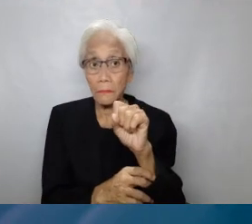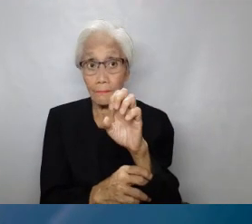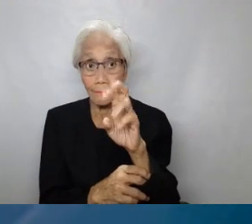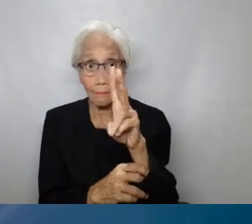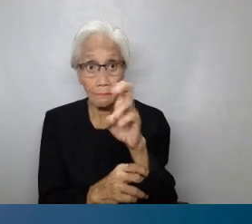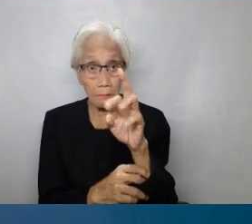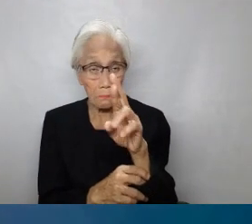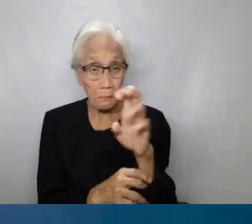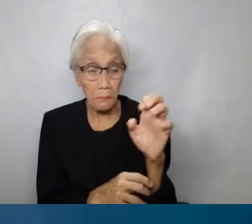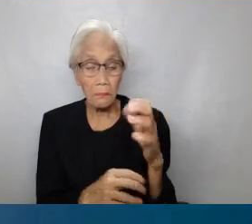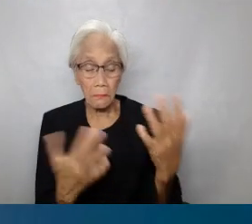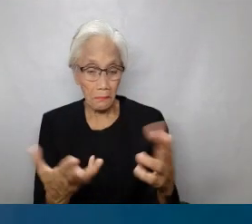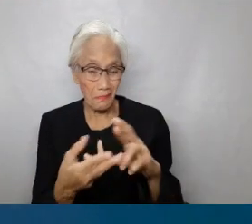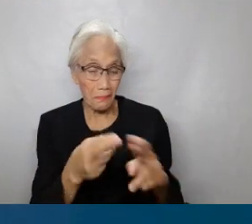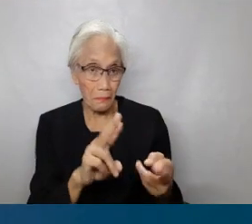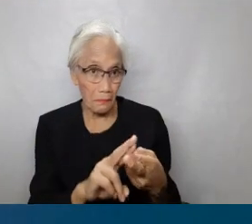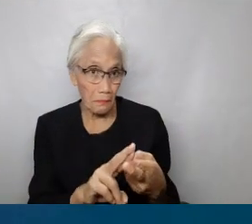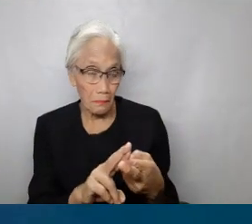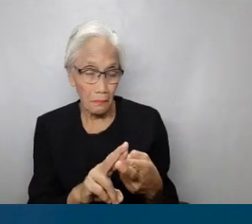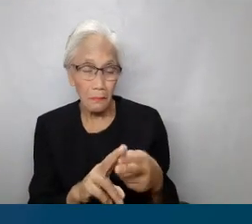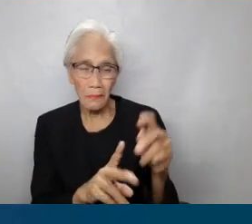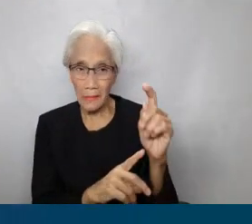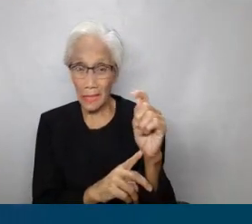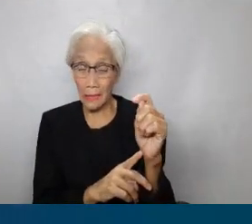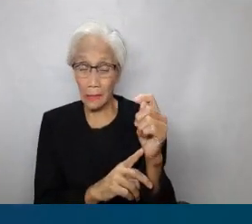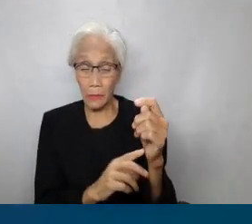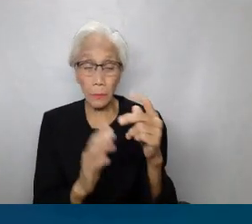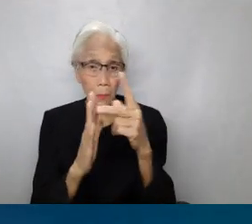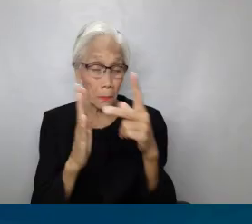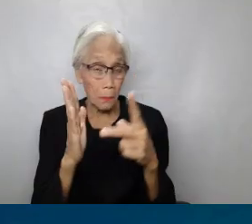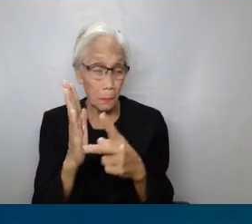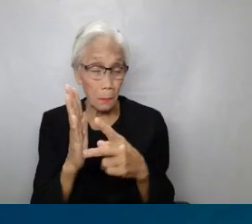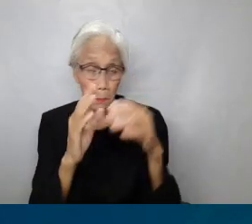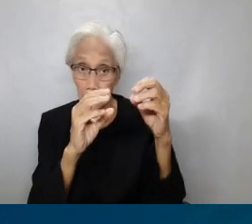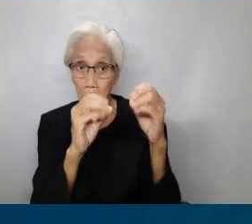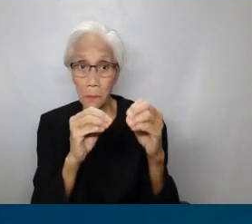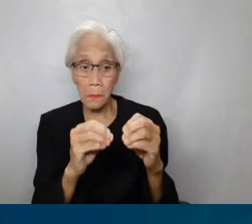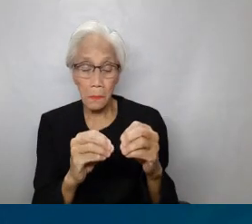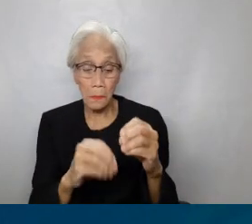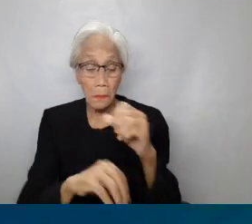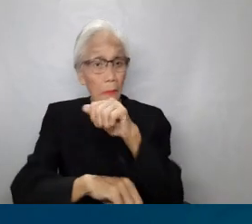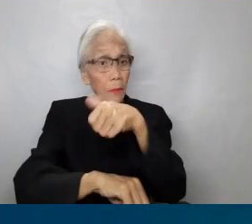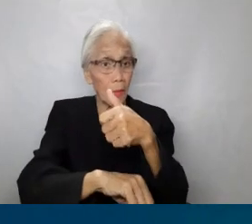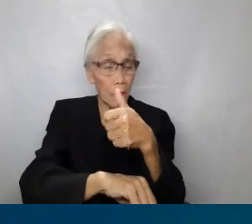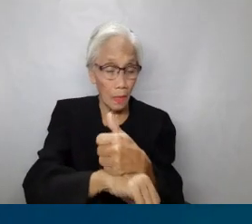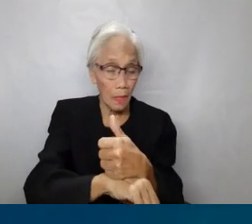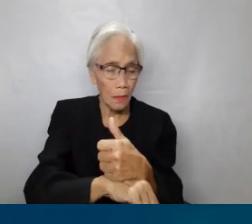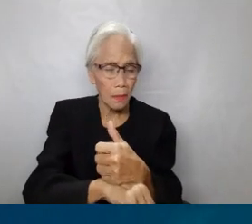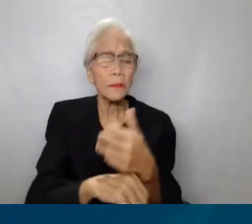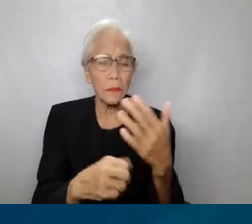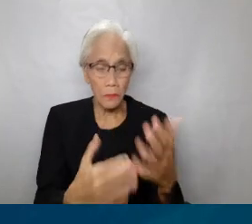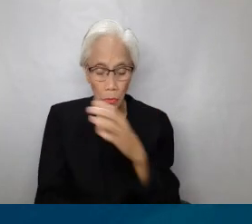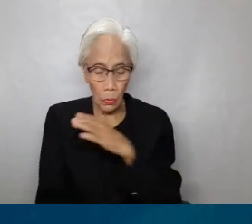from these views or relationships. Tenacity to Christian principles is the